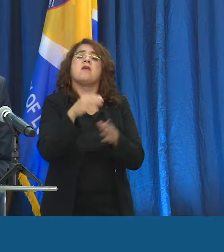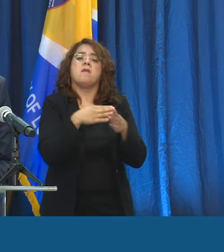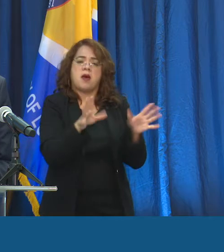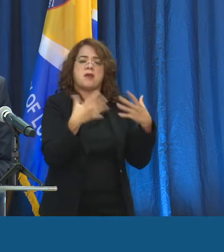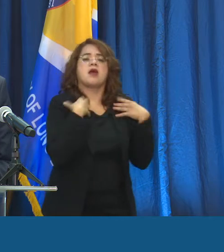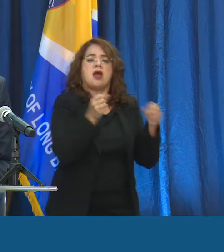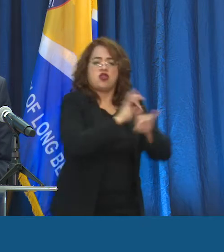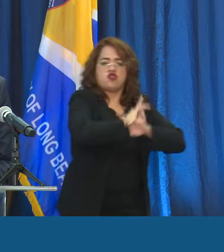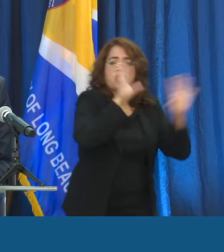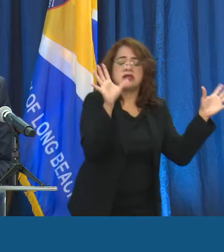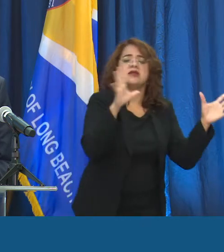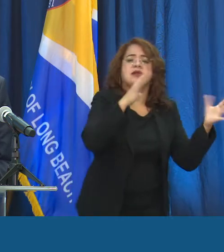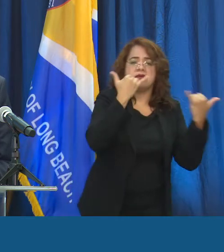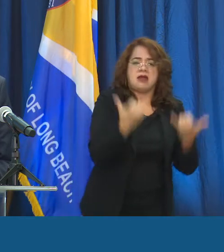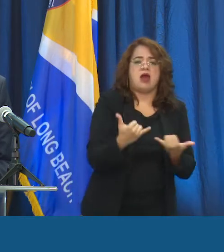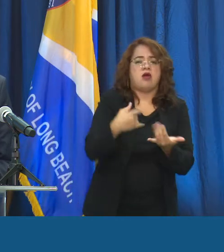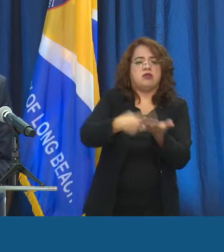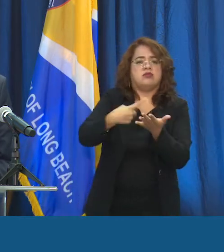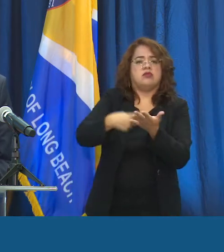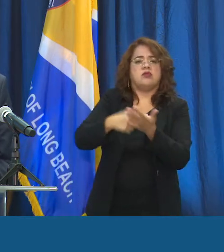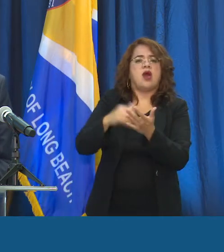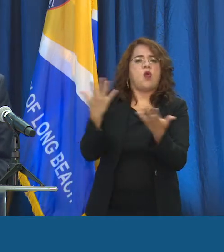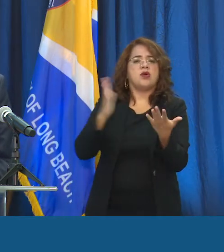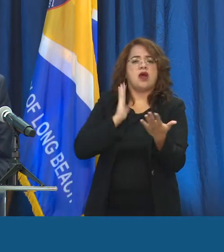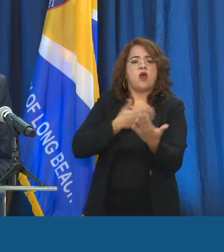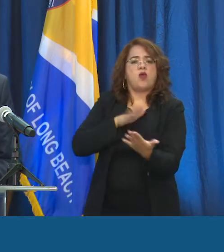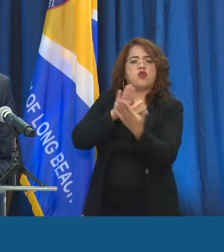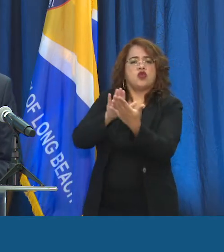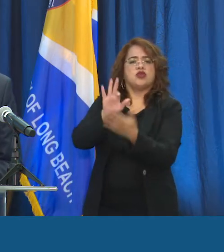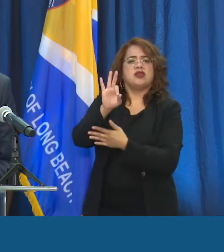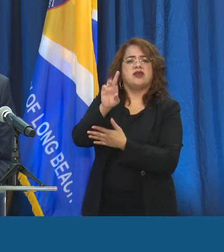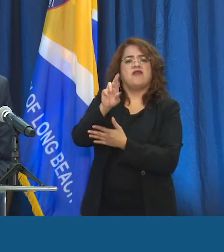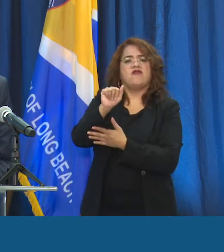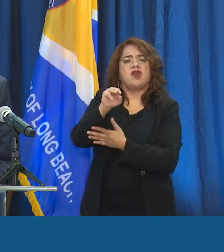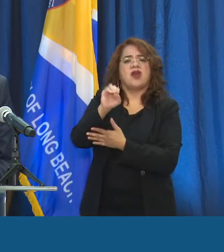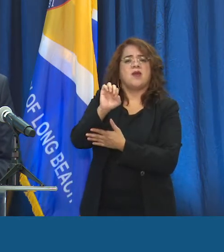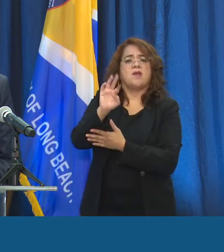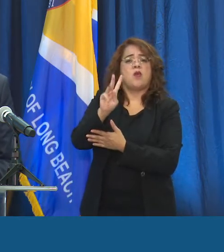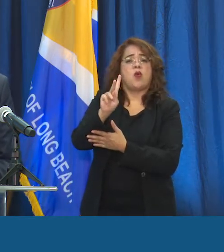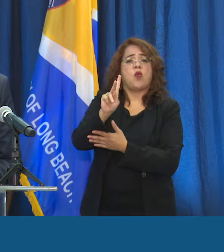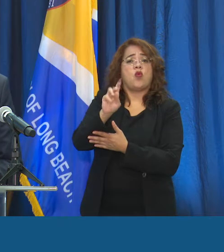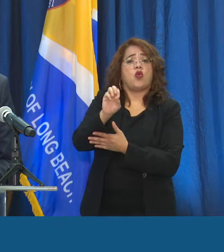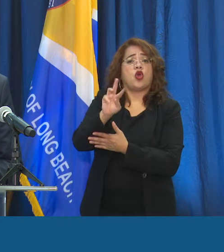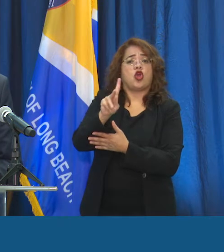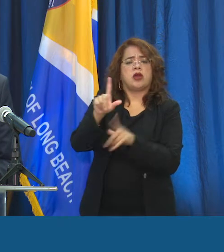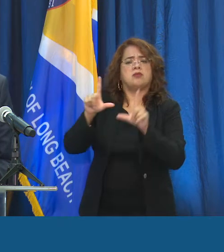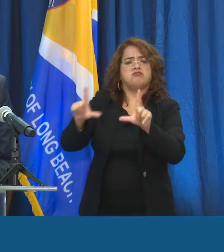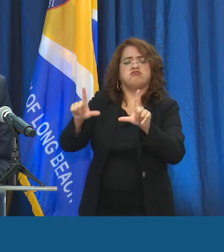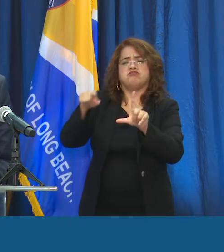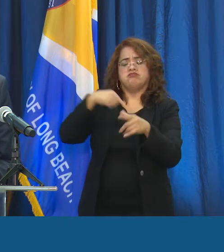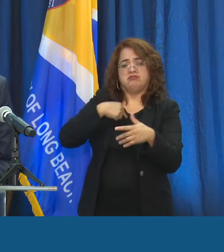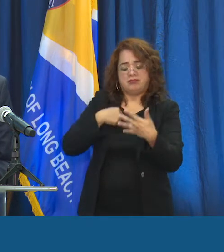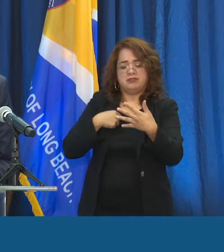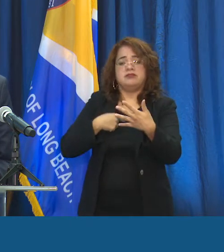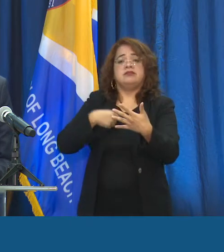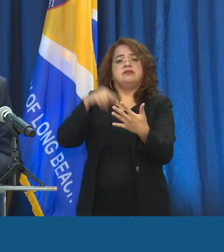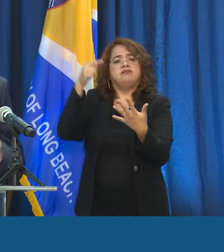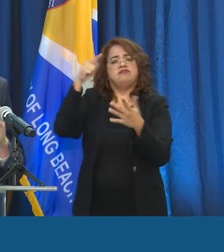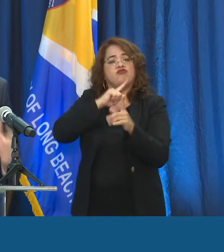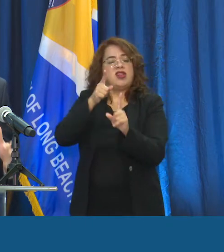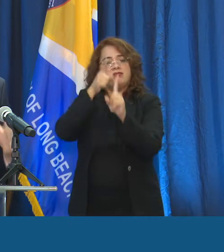a framework for reconciliation. In just about 2 months, they asked us to do a Herculean effort